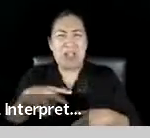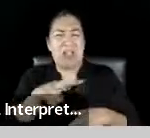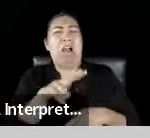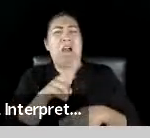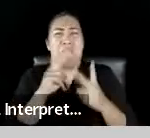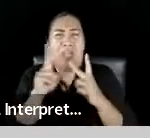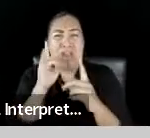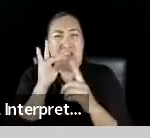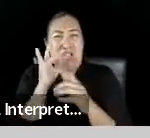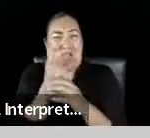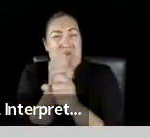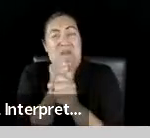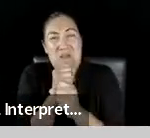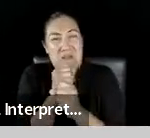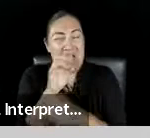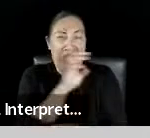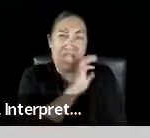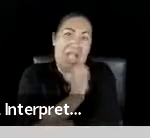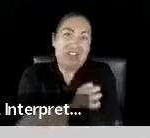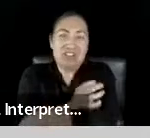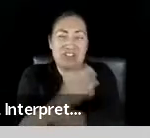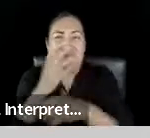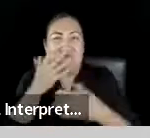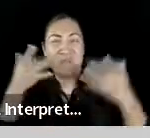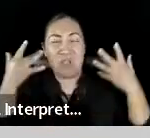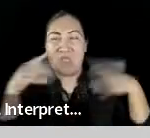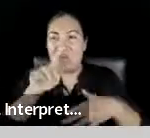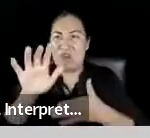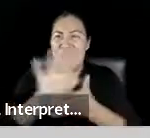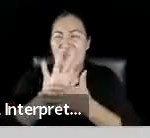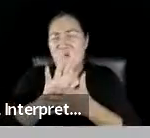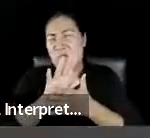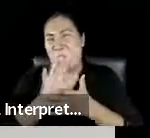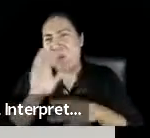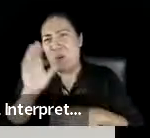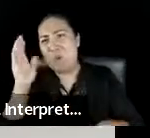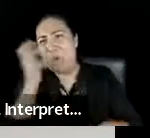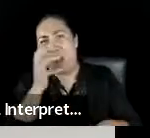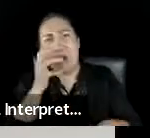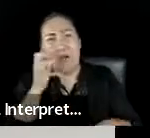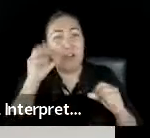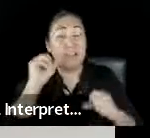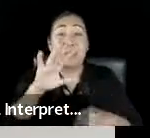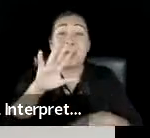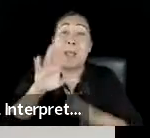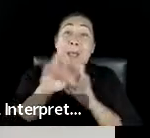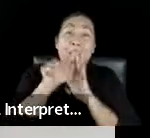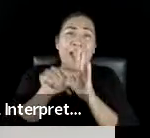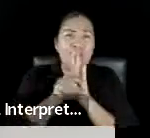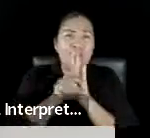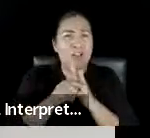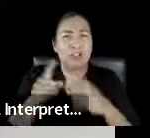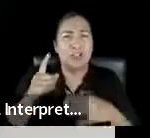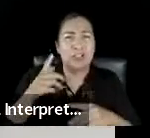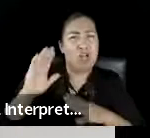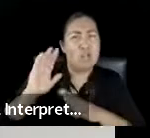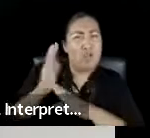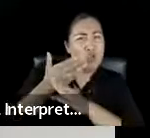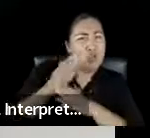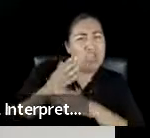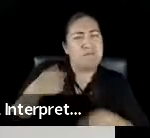and an energy about you. Your film was awesome, and it just had so much hope. Like even the soundtrack in the background was just like,